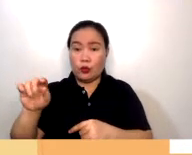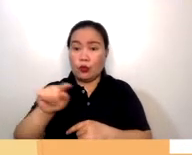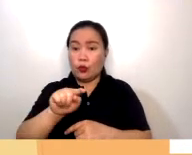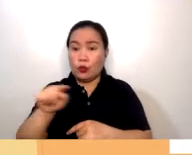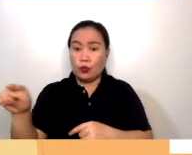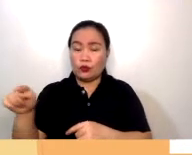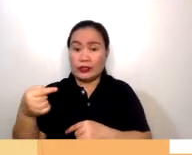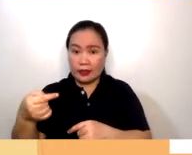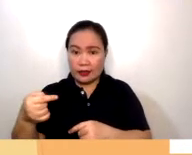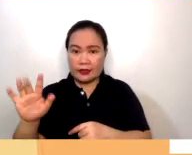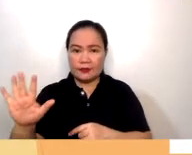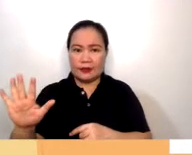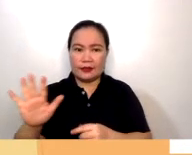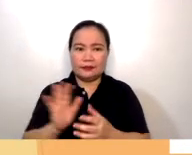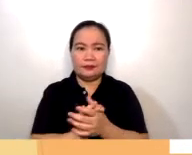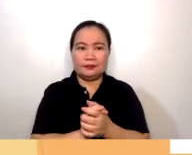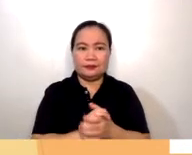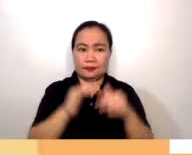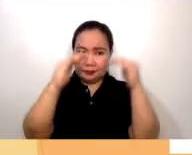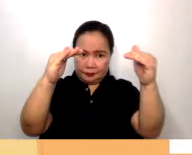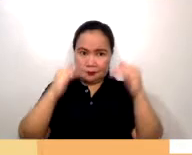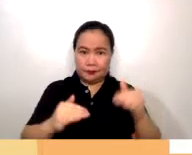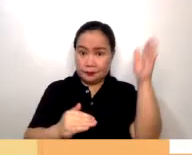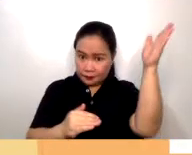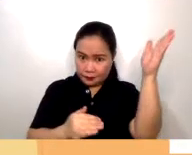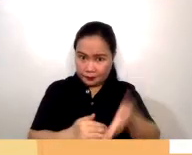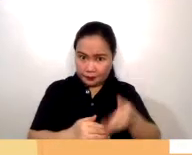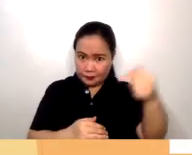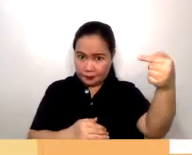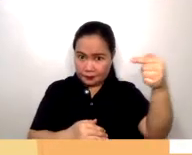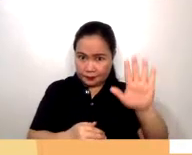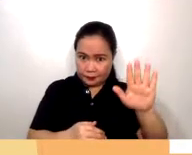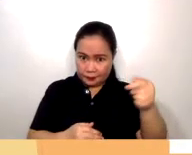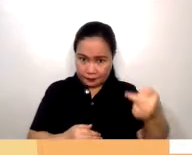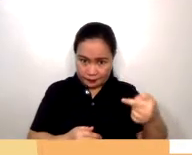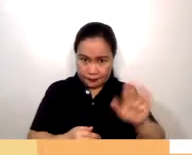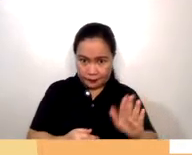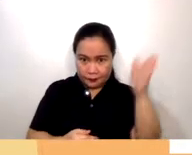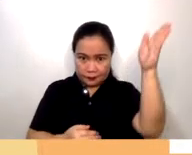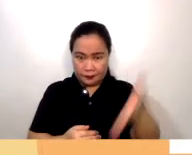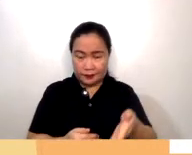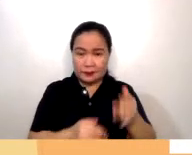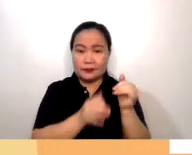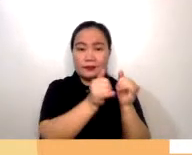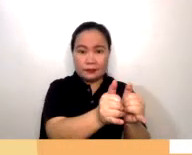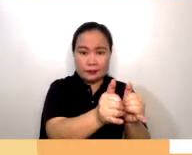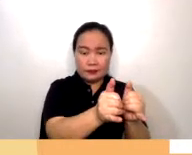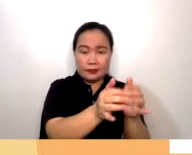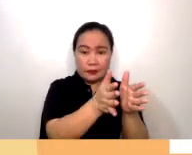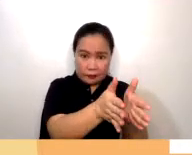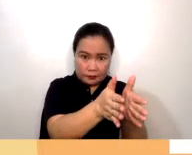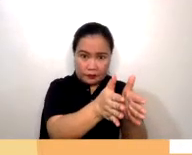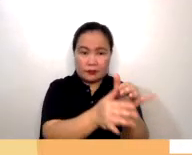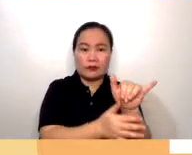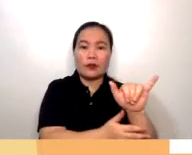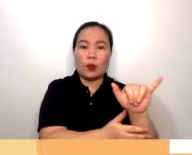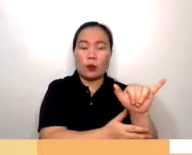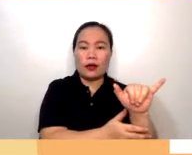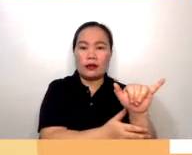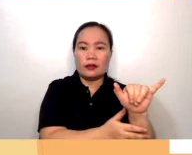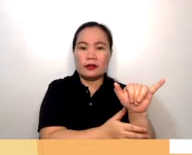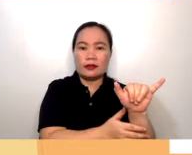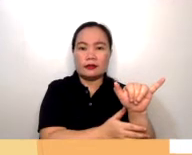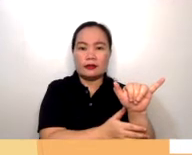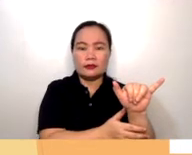over negative 5. Next, cancel na natin. Negative 5y divided by